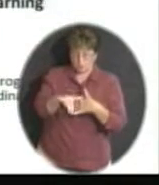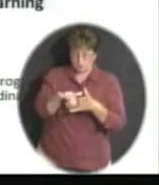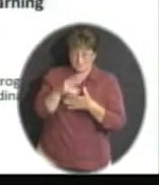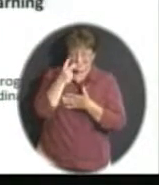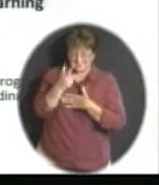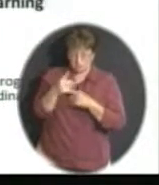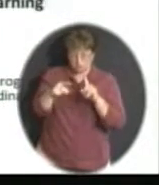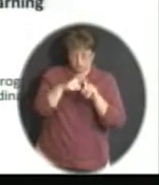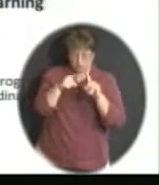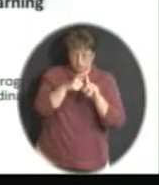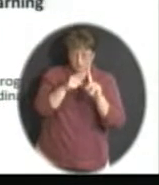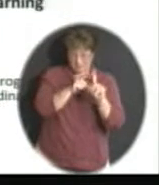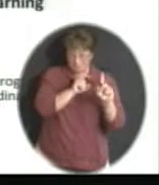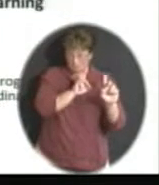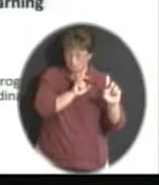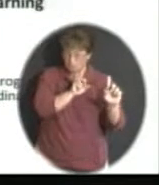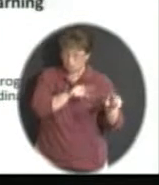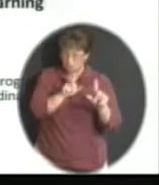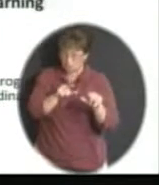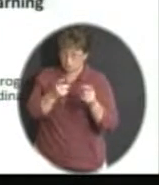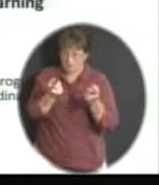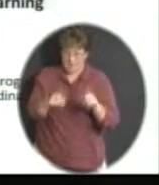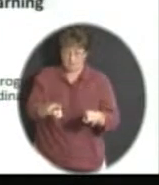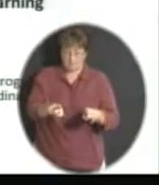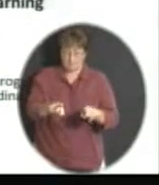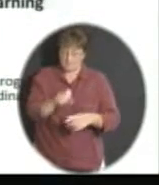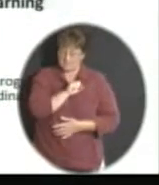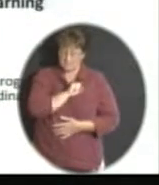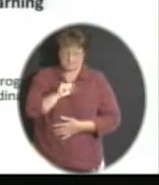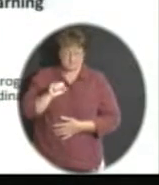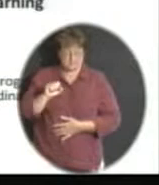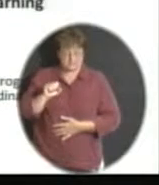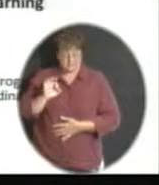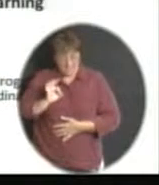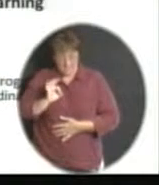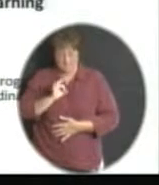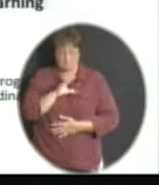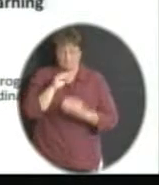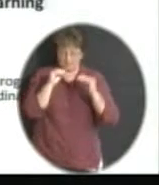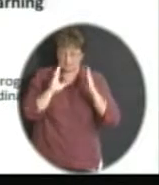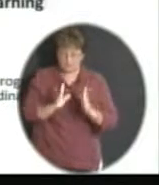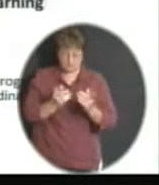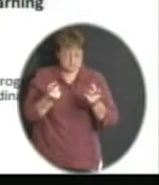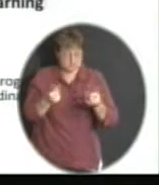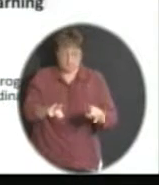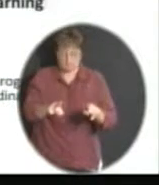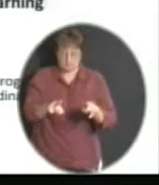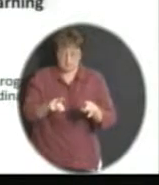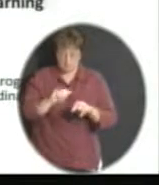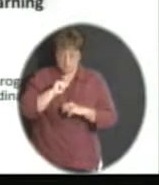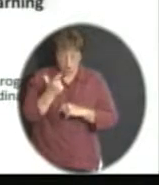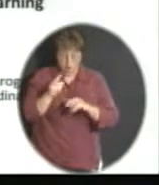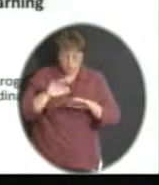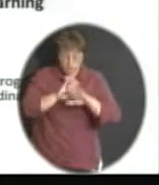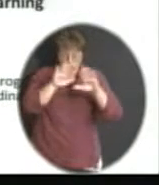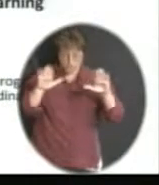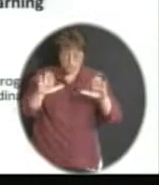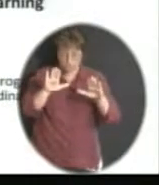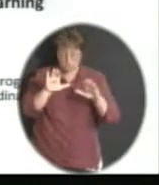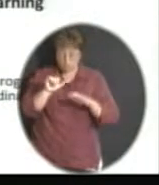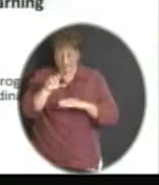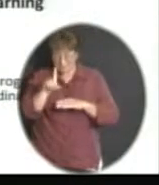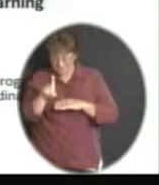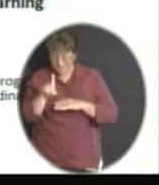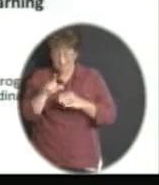happen. And also district staff in teaching and learning, and others in general administration that work with buildings. I think it